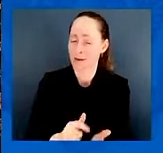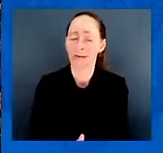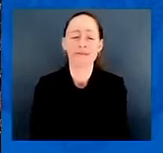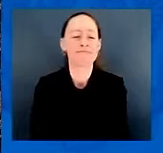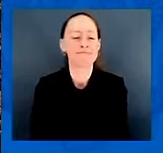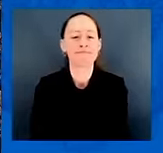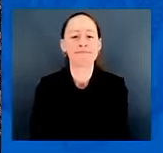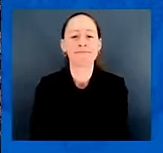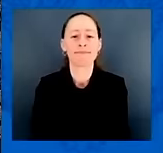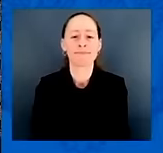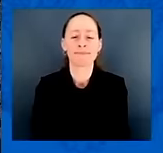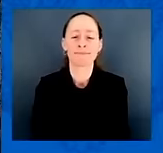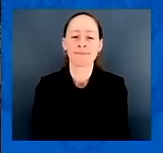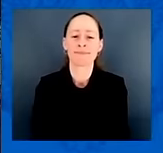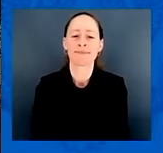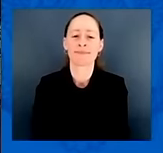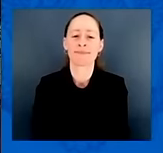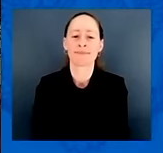And